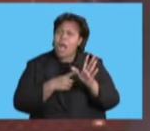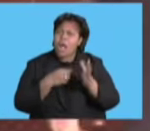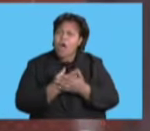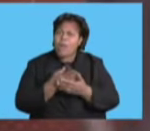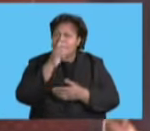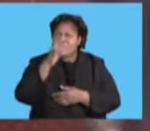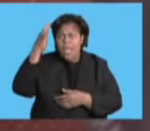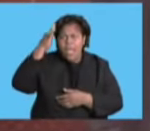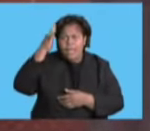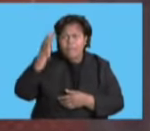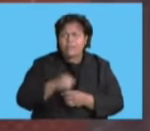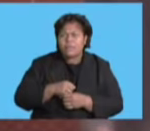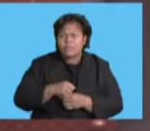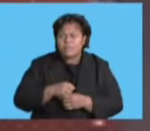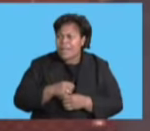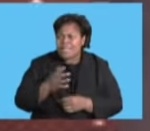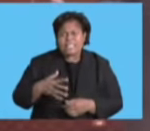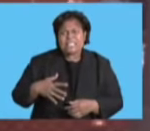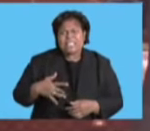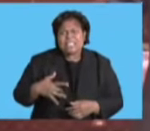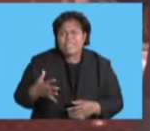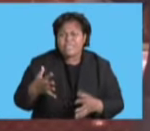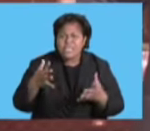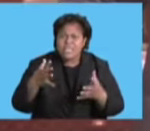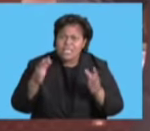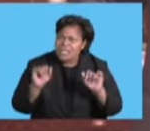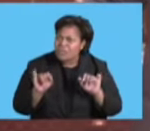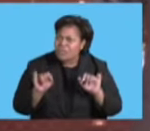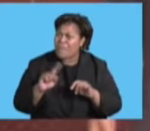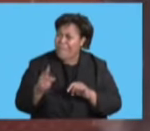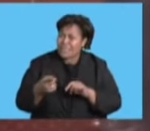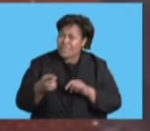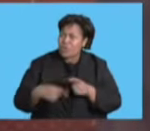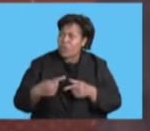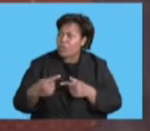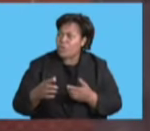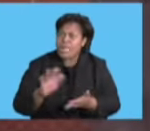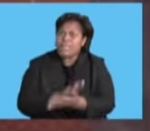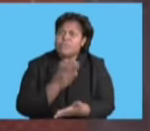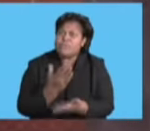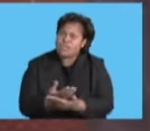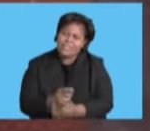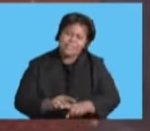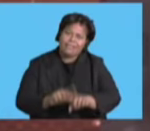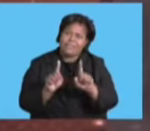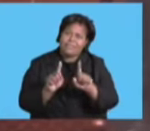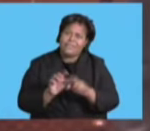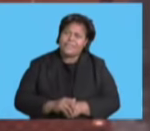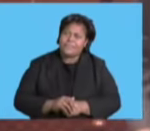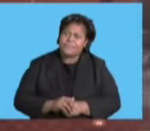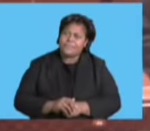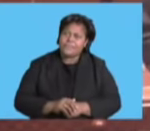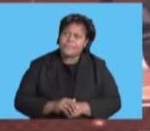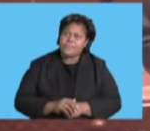sensitive issues that were raised. But still, the interpretation of those issues were different, Honourable Speaker.